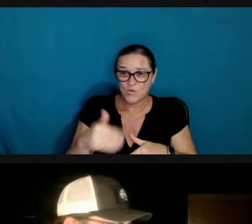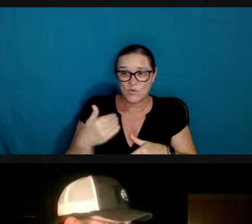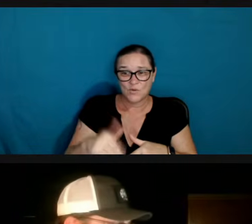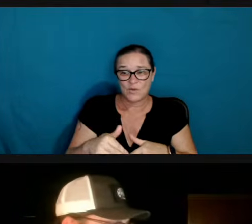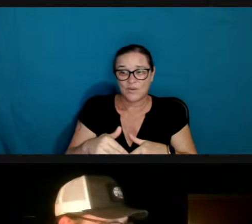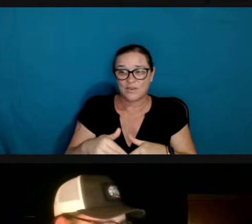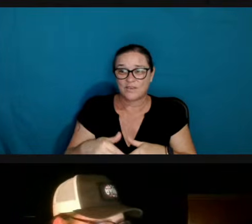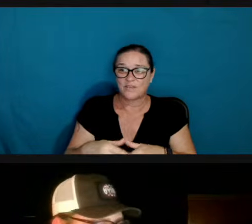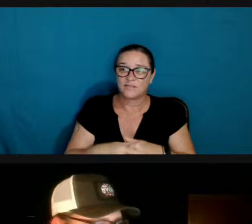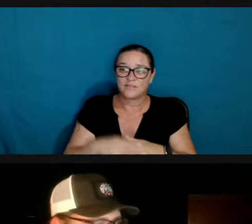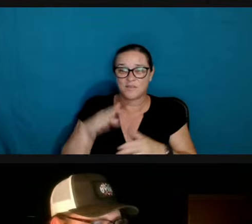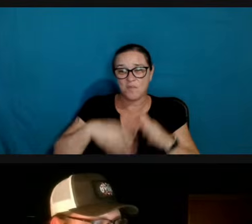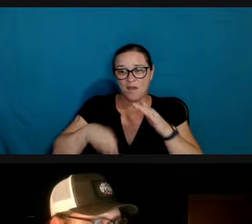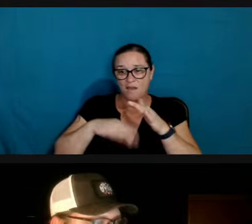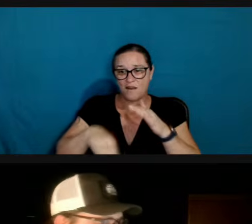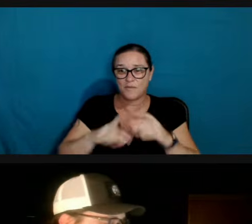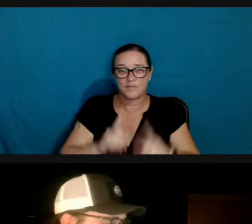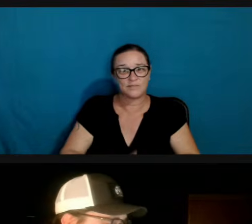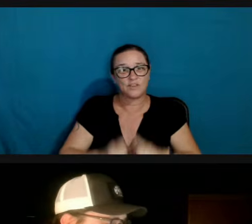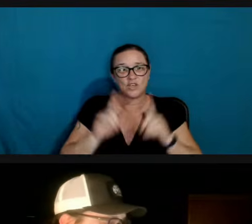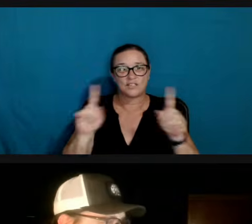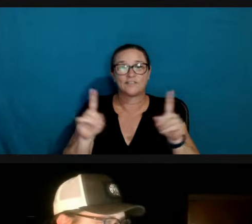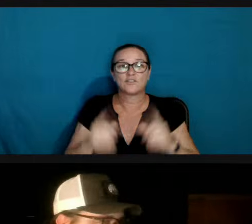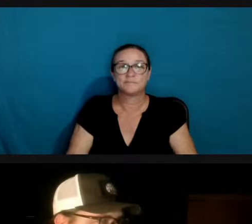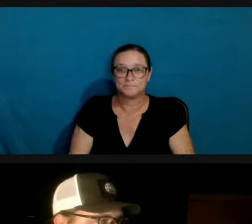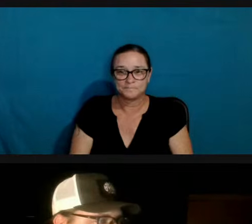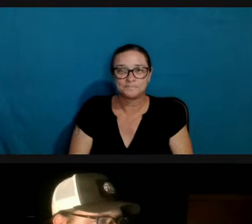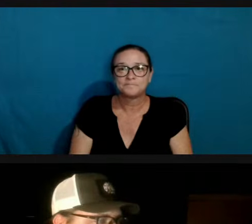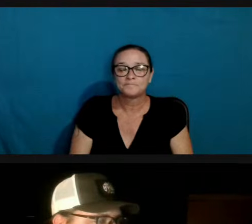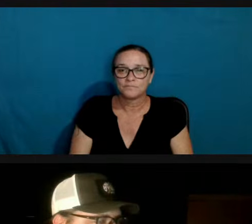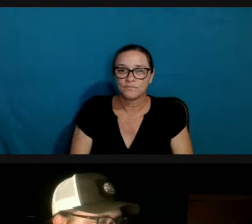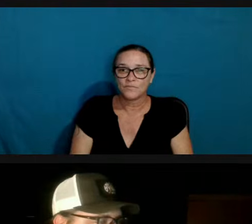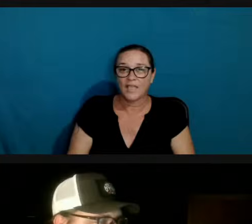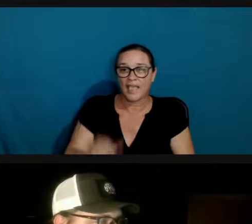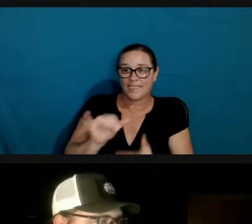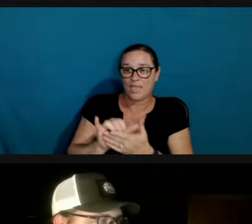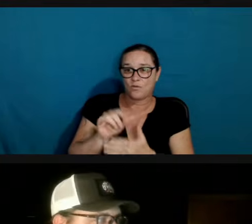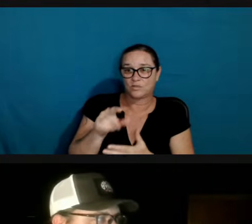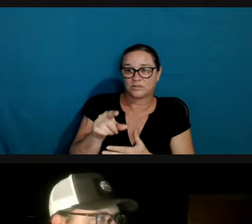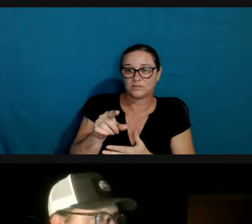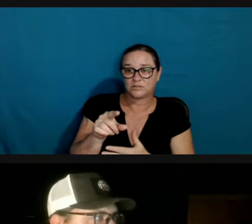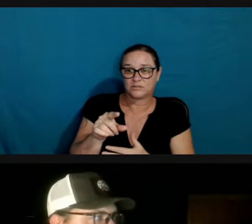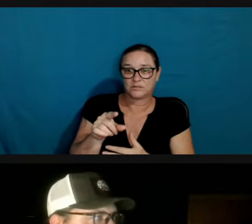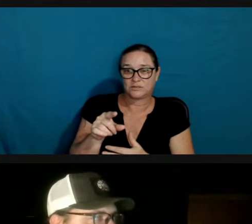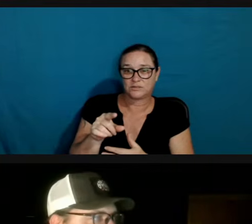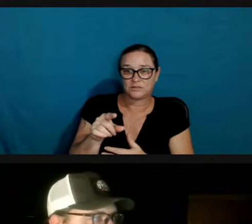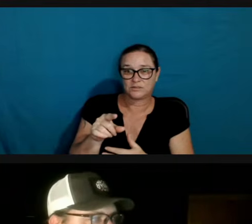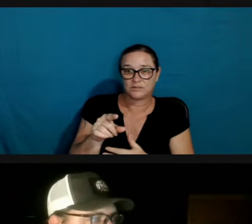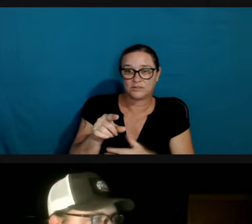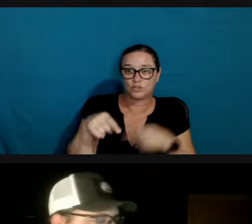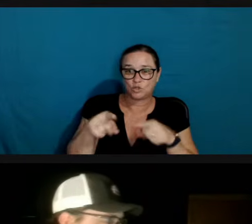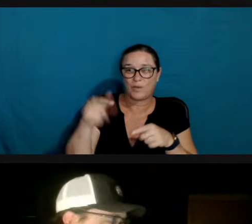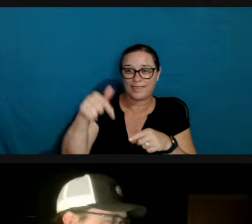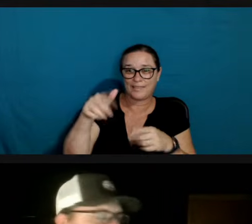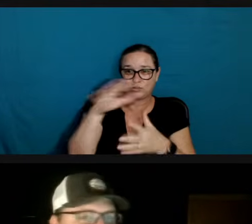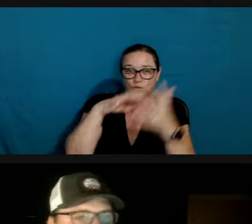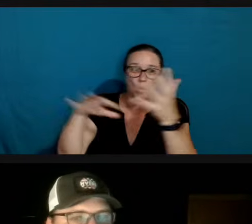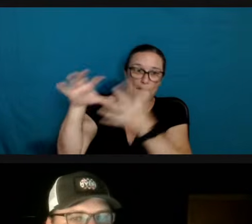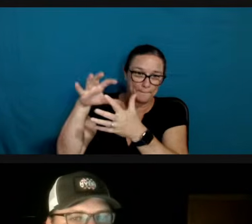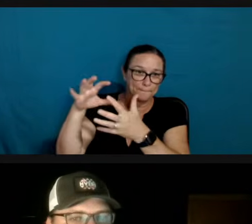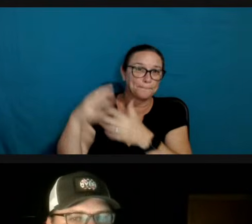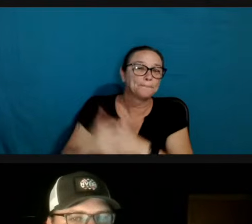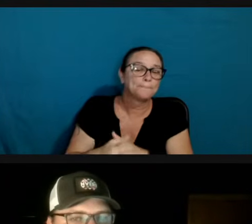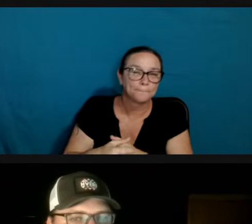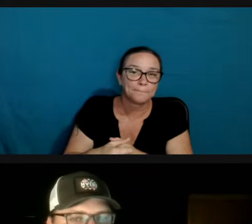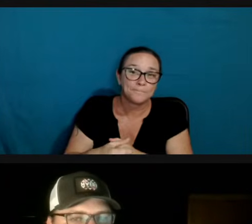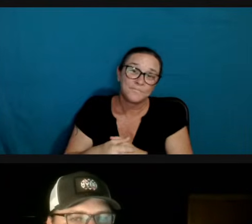right, what it looked like. And then Completely different. Yeah, this is what it looked like during the storm. So, it's